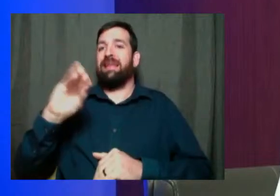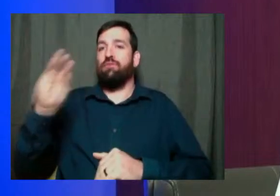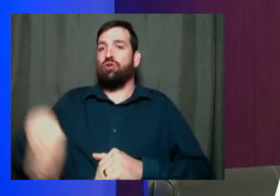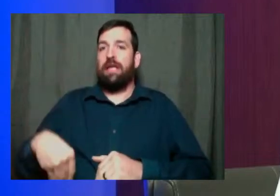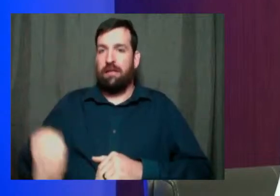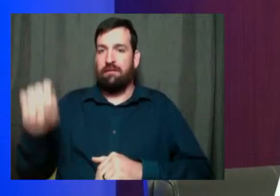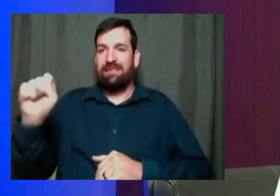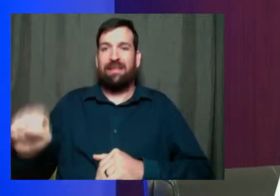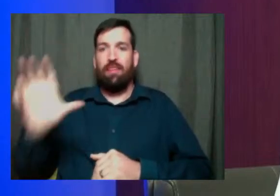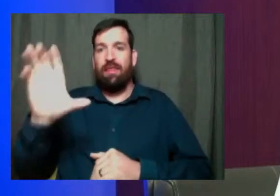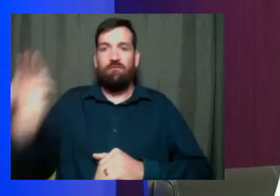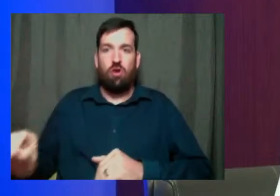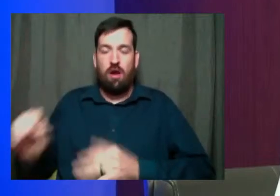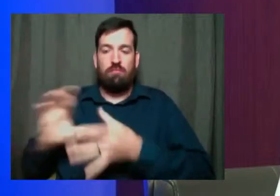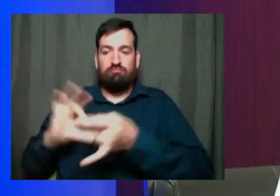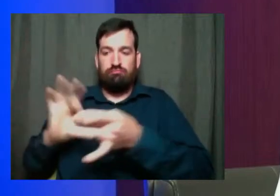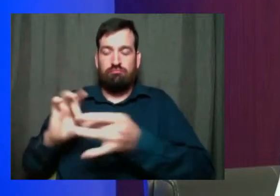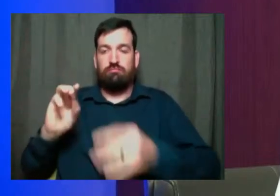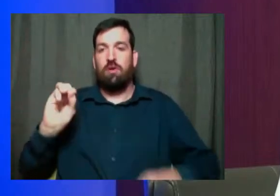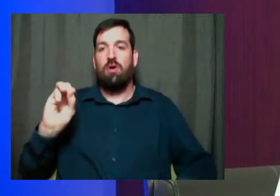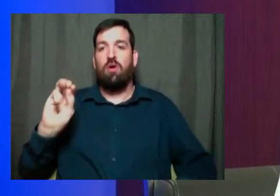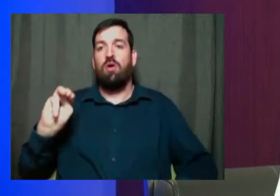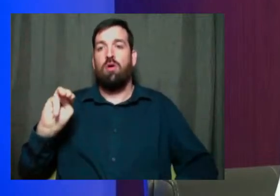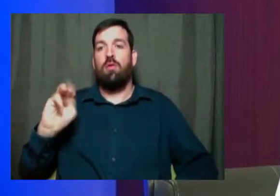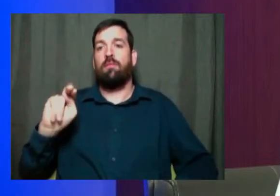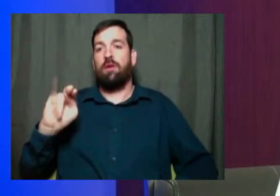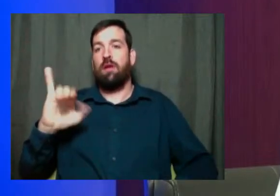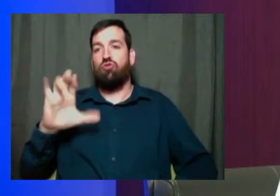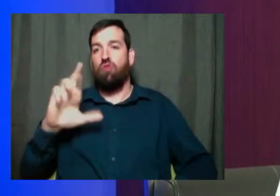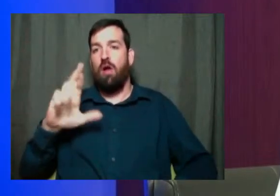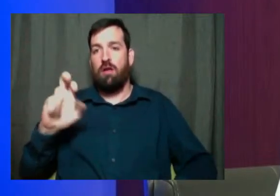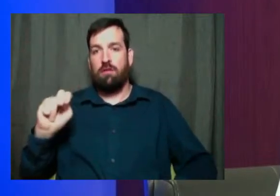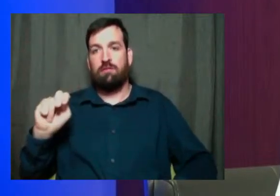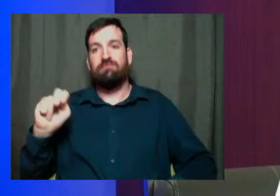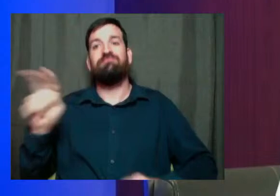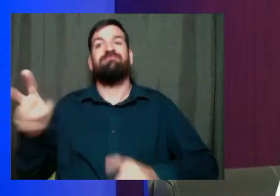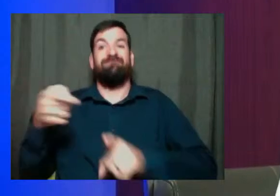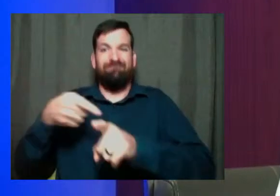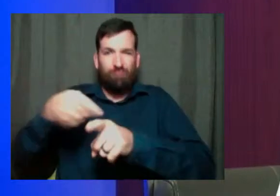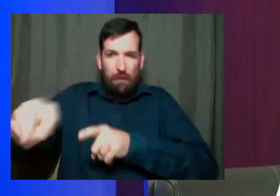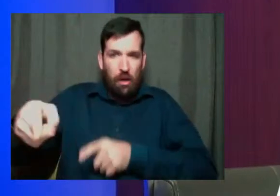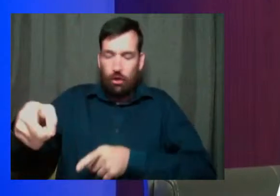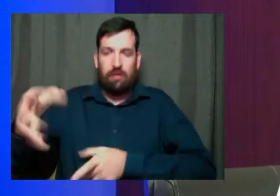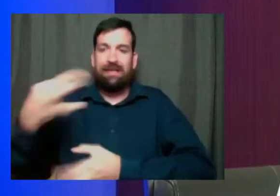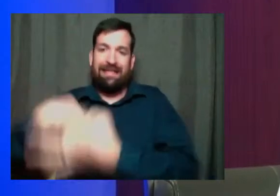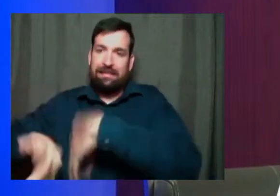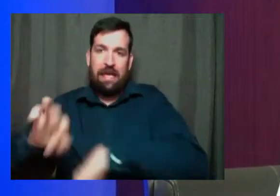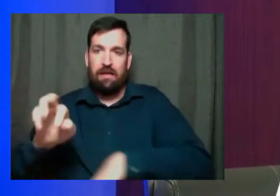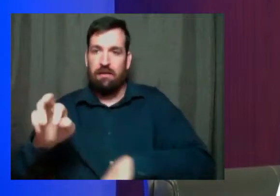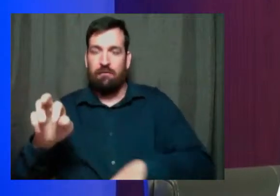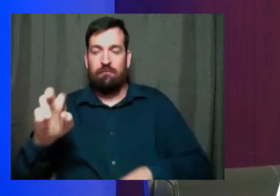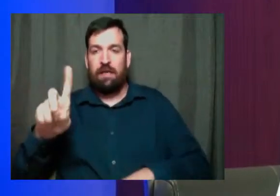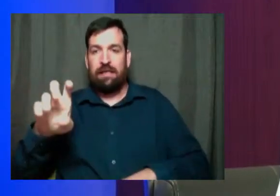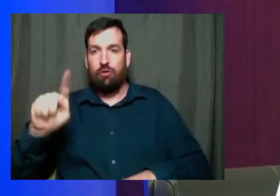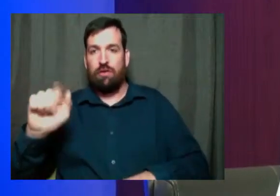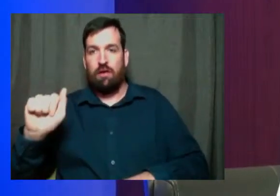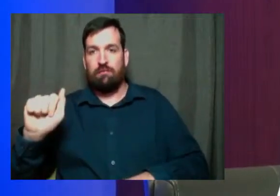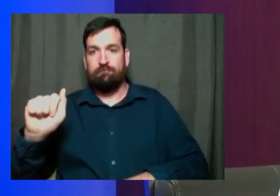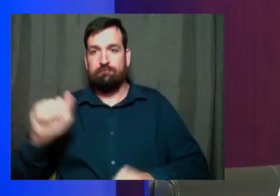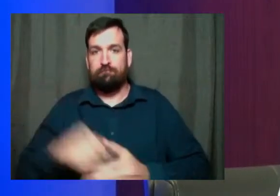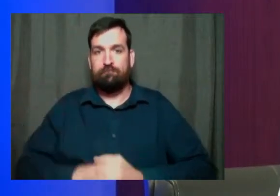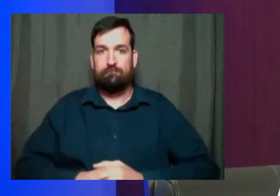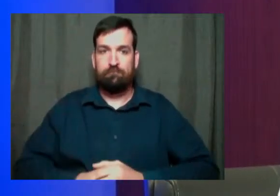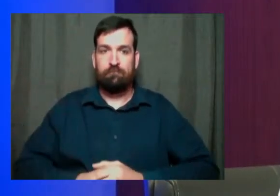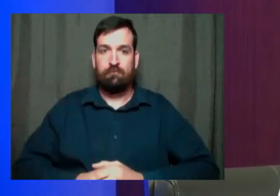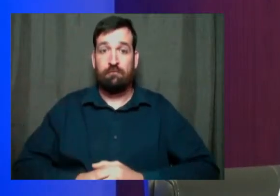reporting the Omicron as the predominant variant, not Delta anymore. it's displaced Delta. So